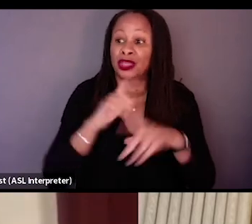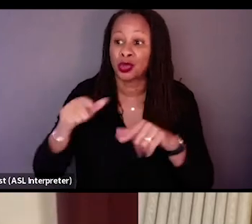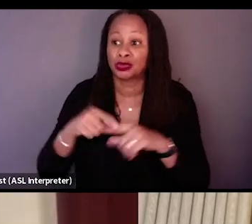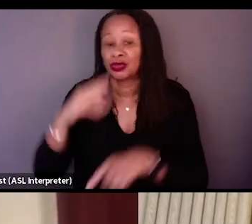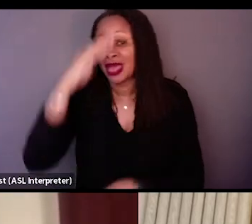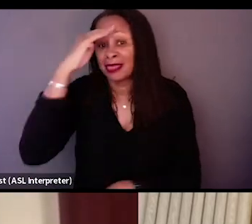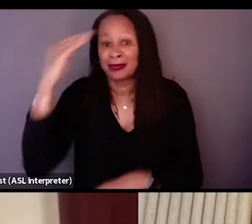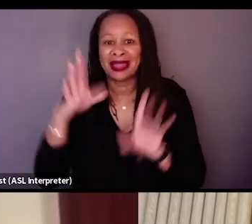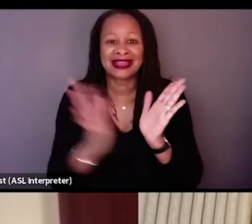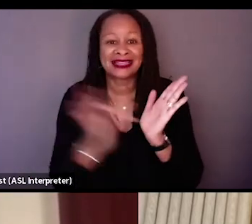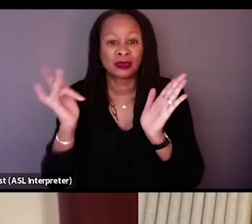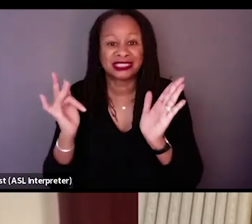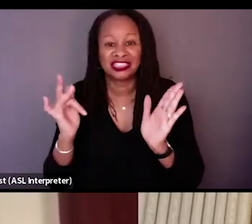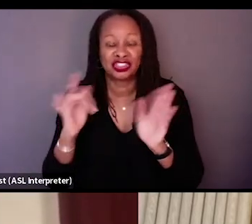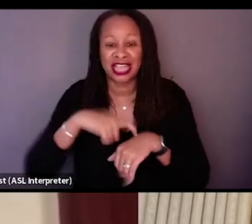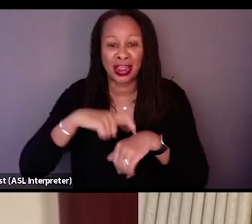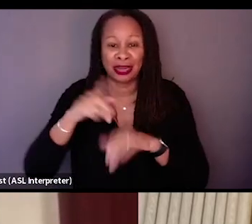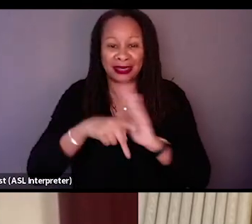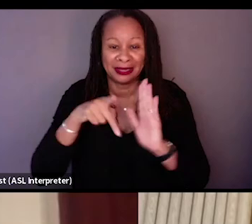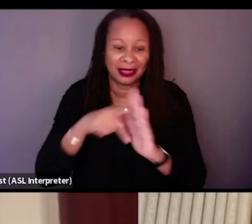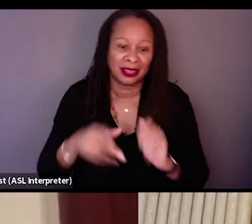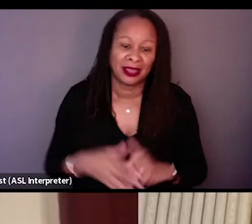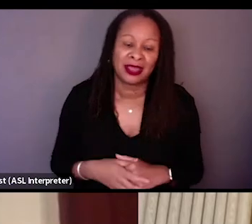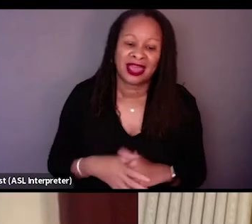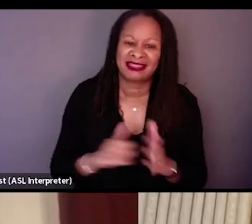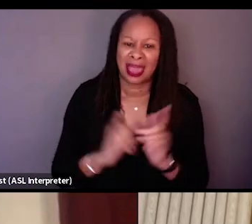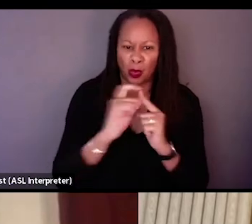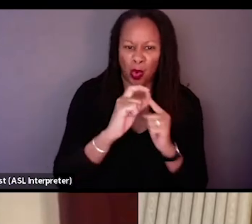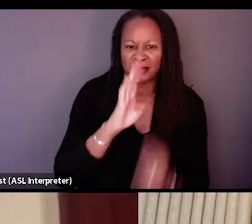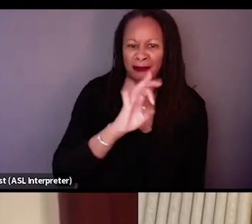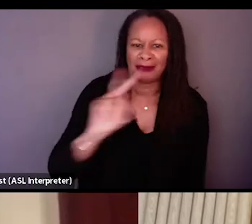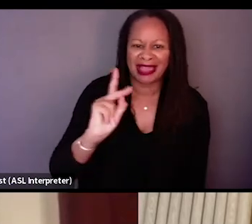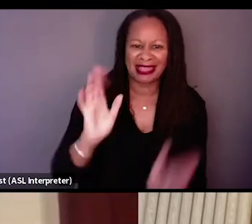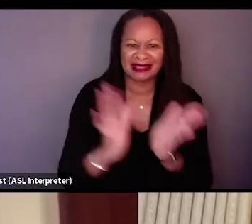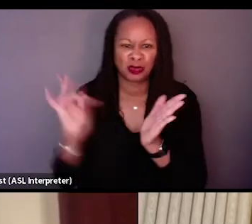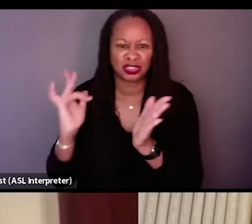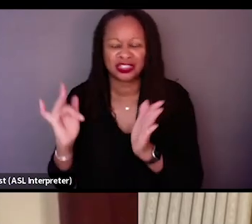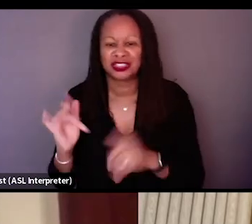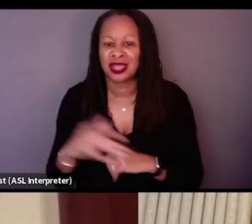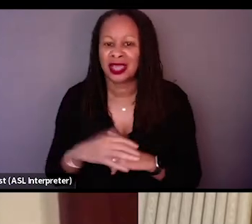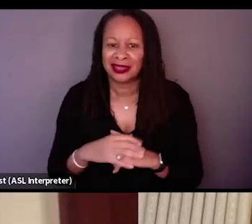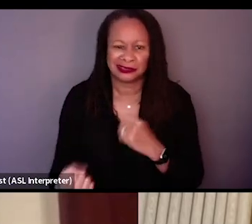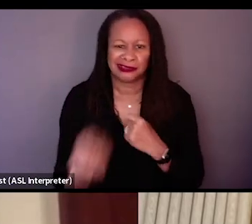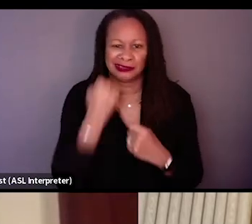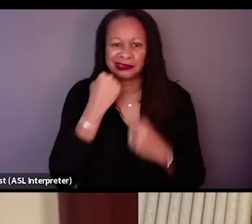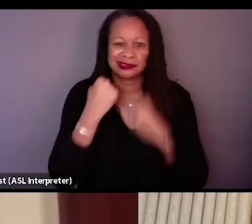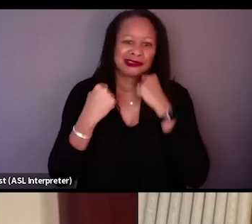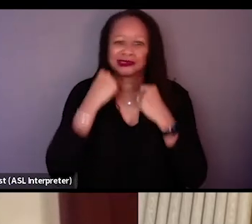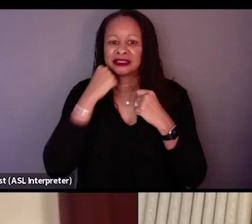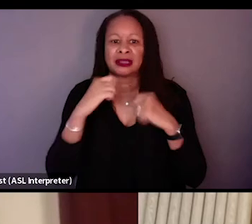Black exploitation era. First of all, that word, Black exploitation, which has hit Black folks in different ways at different